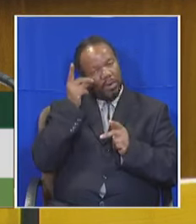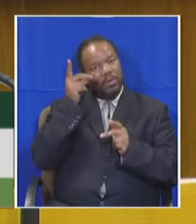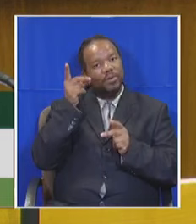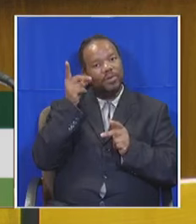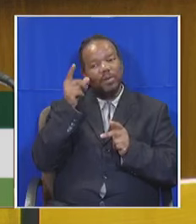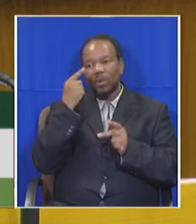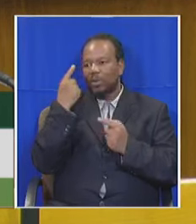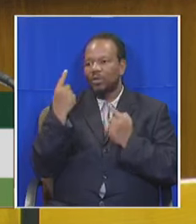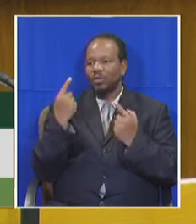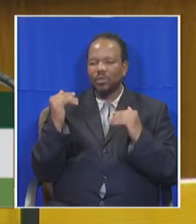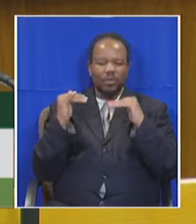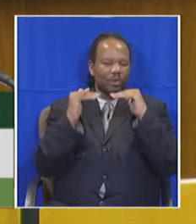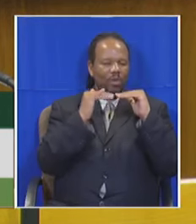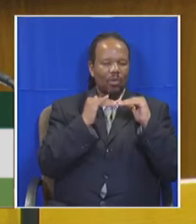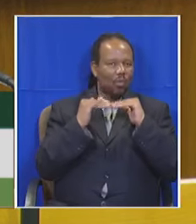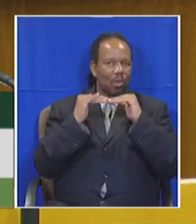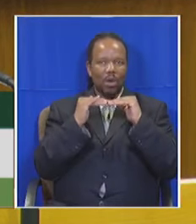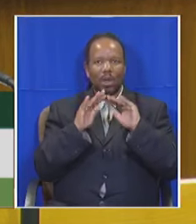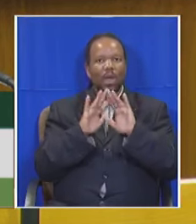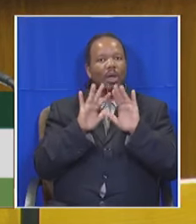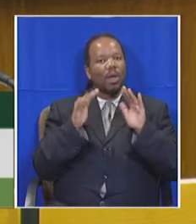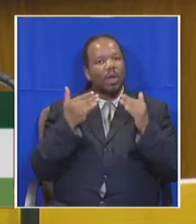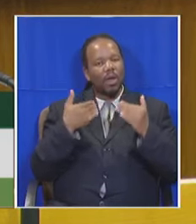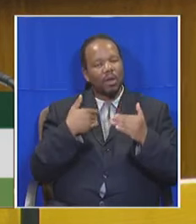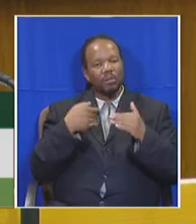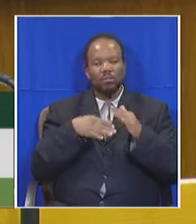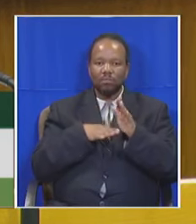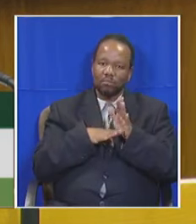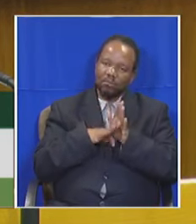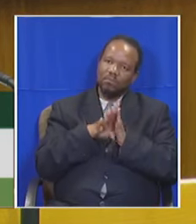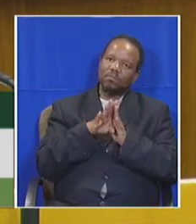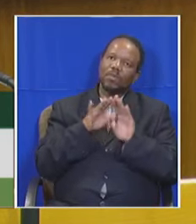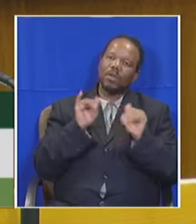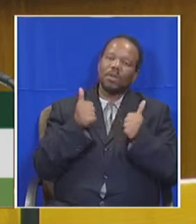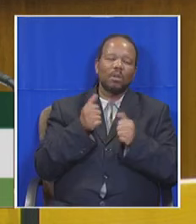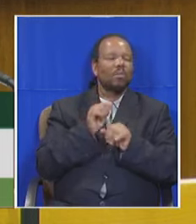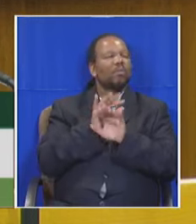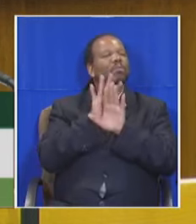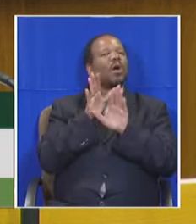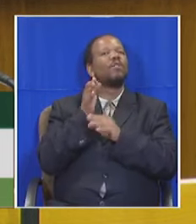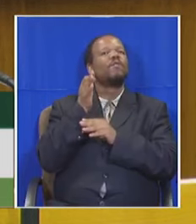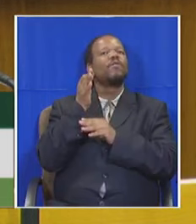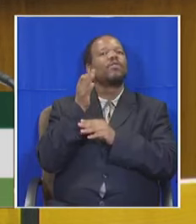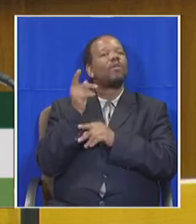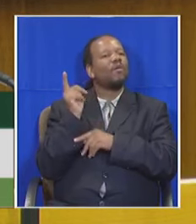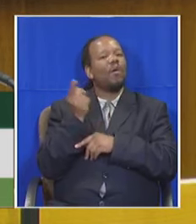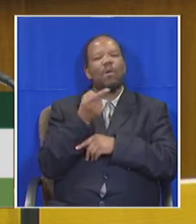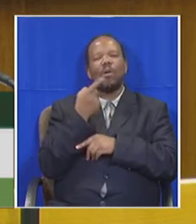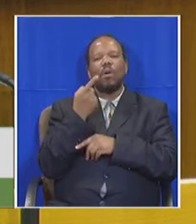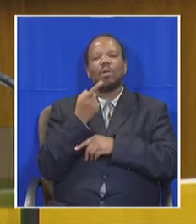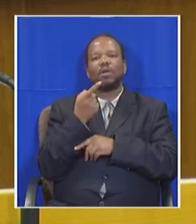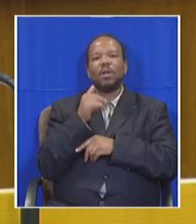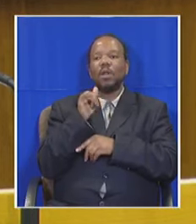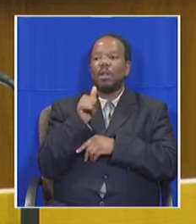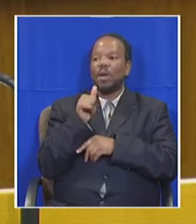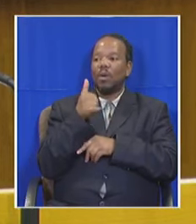equal, where dignity would be a cornerstone of our social fabric, and a bright future would be beckoned to all. Looking back, we